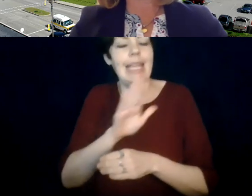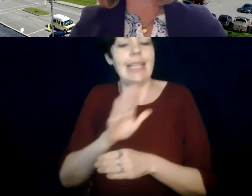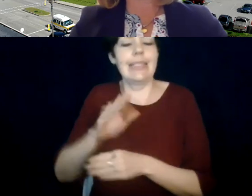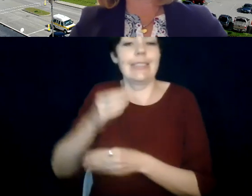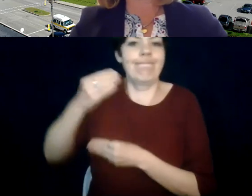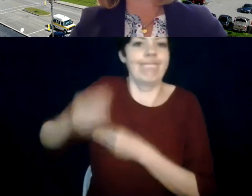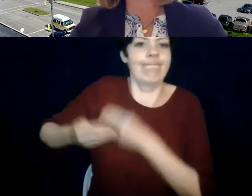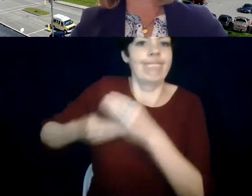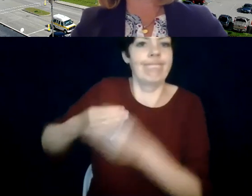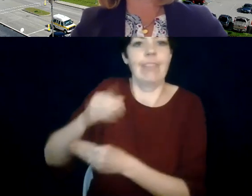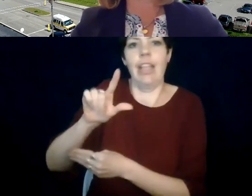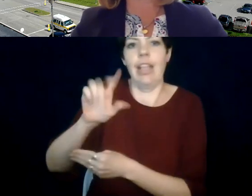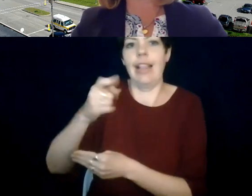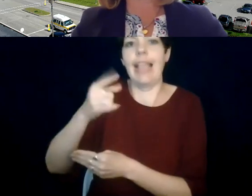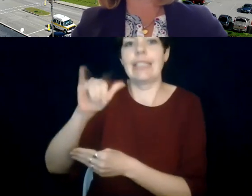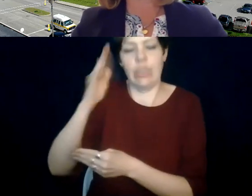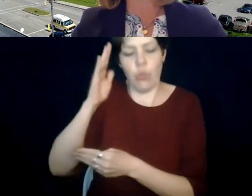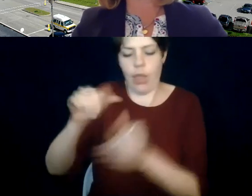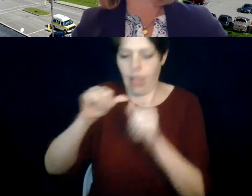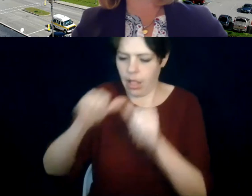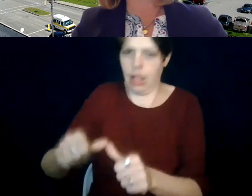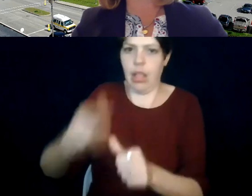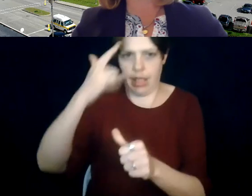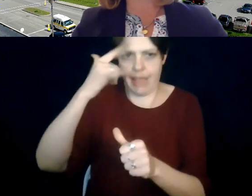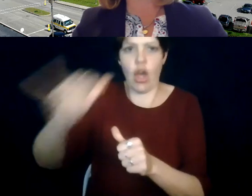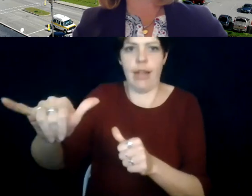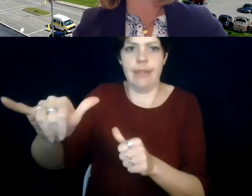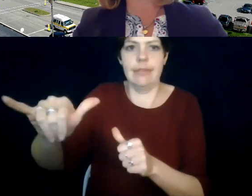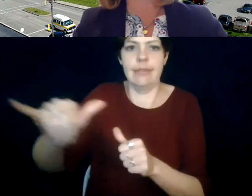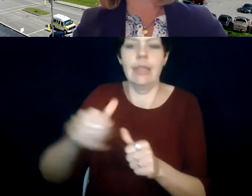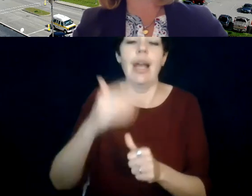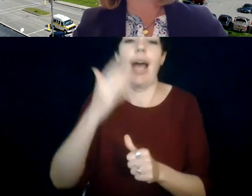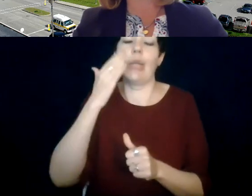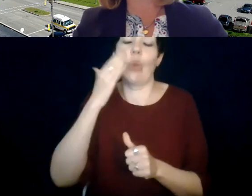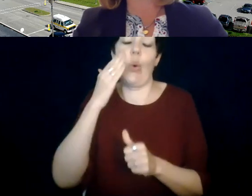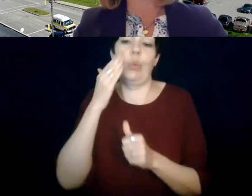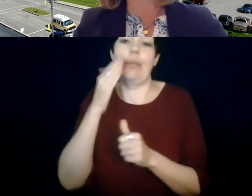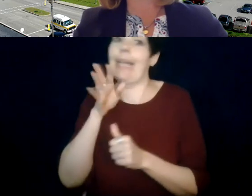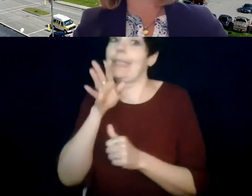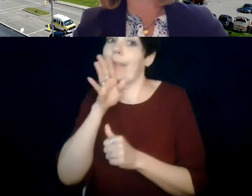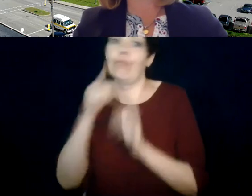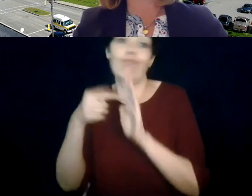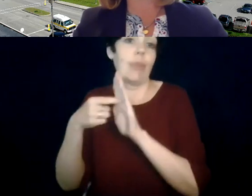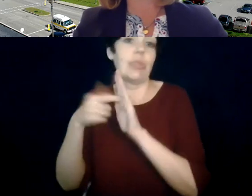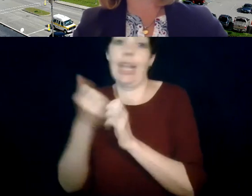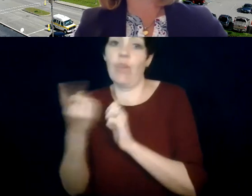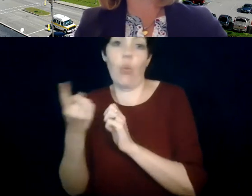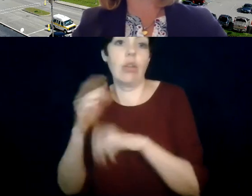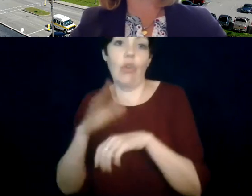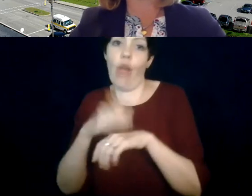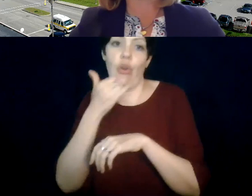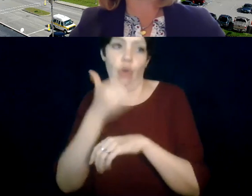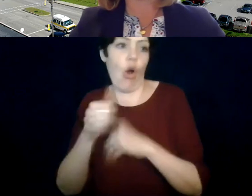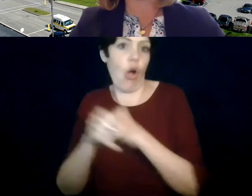in the future. I know that I speak for everybody on the call today and those who couldn't make the call, that he is